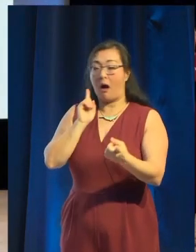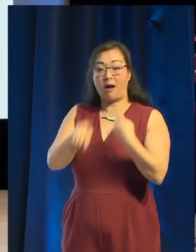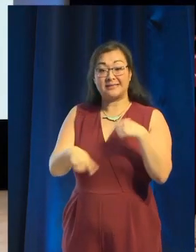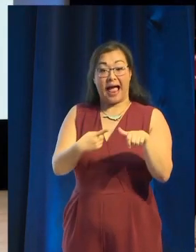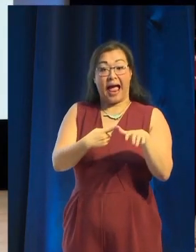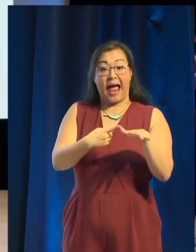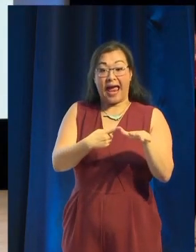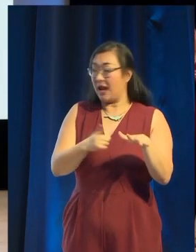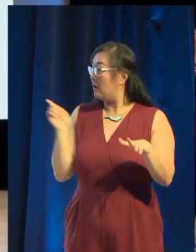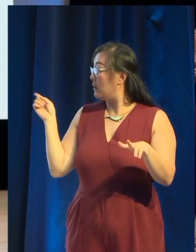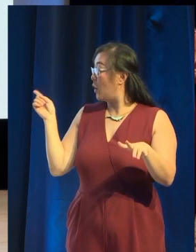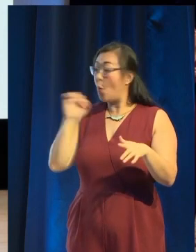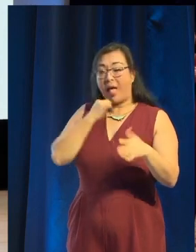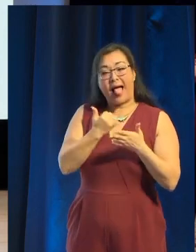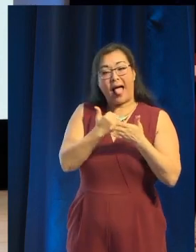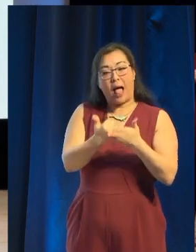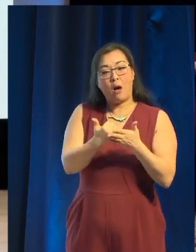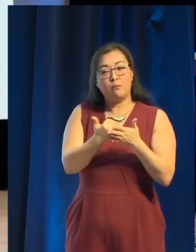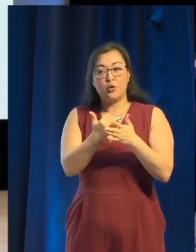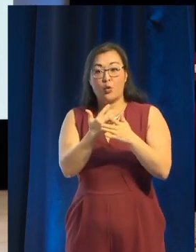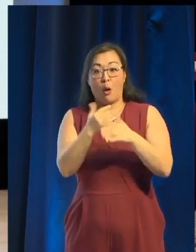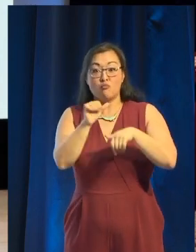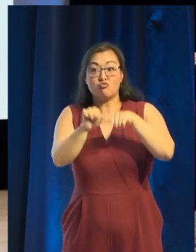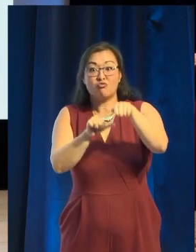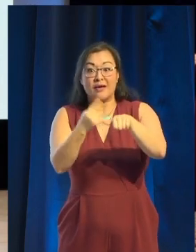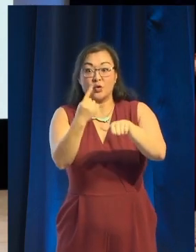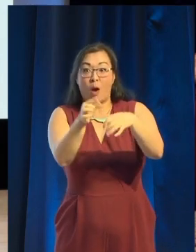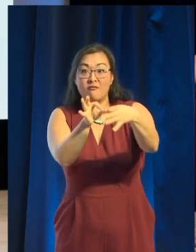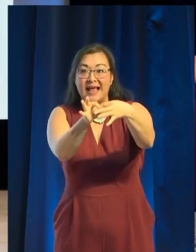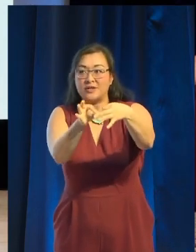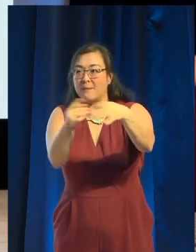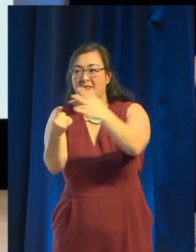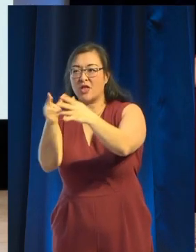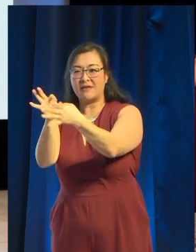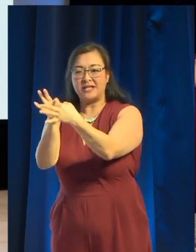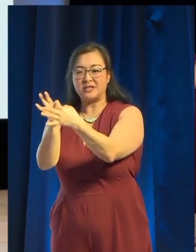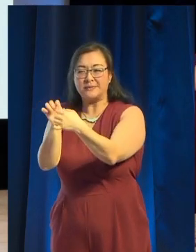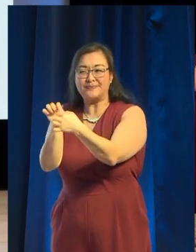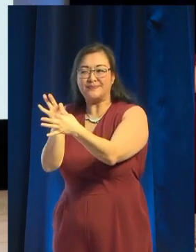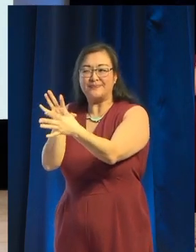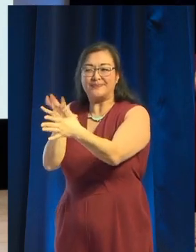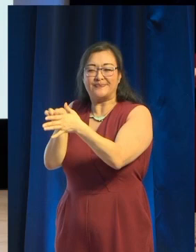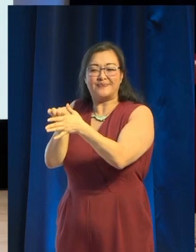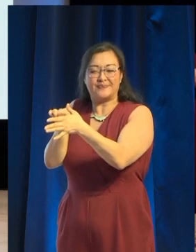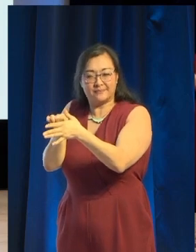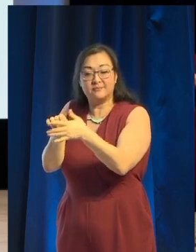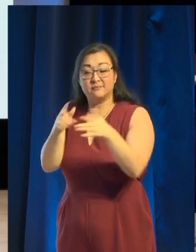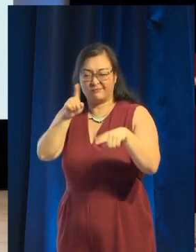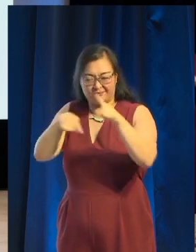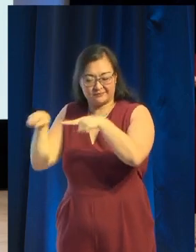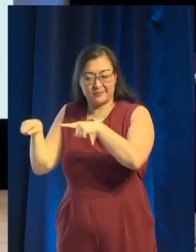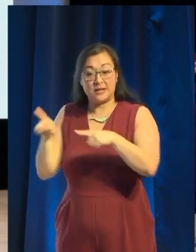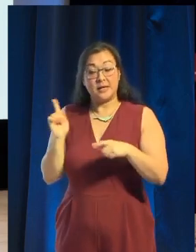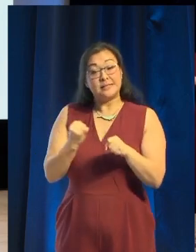progress in one relationship and set you back in another. So this game system obviously allows